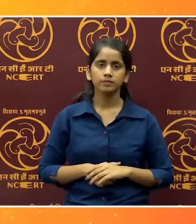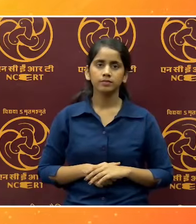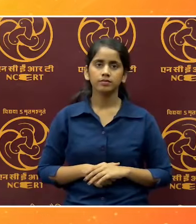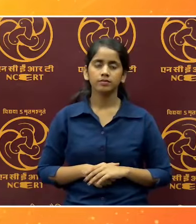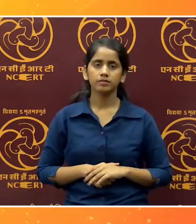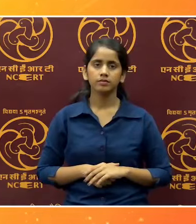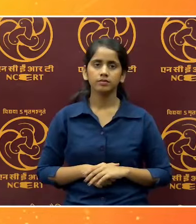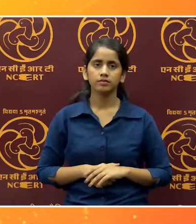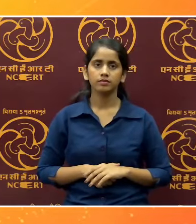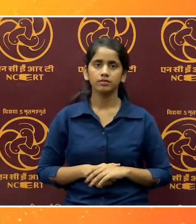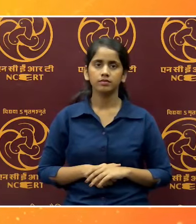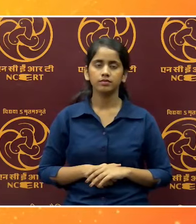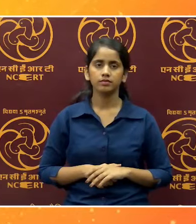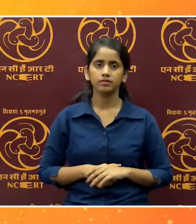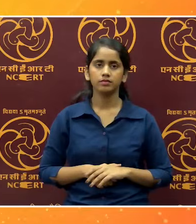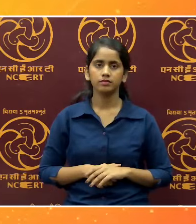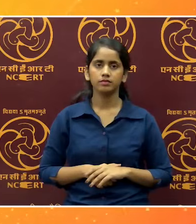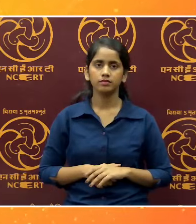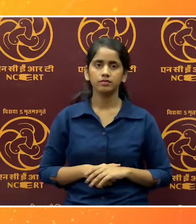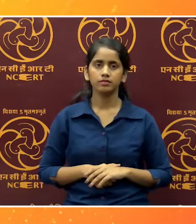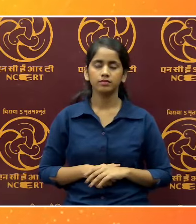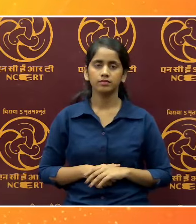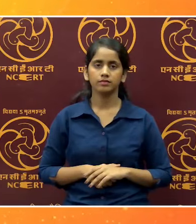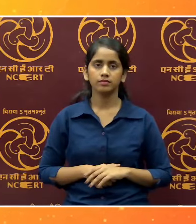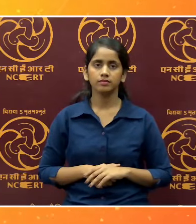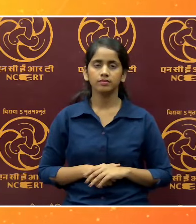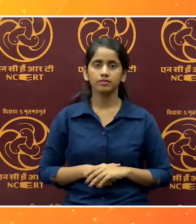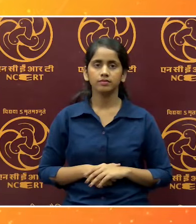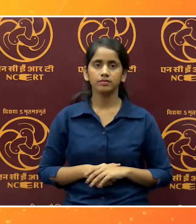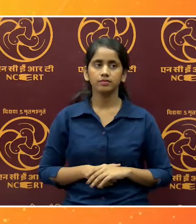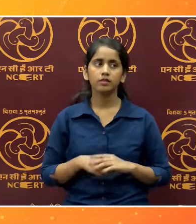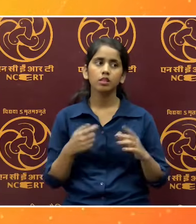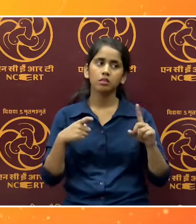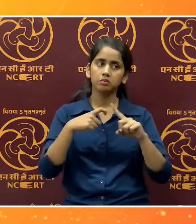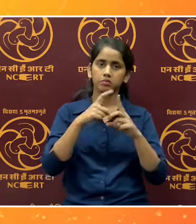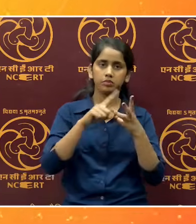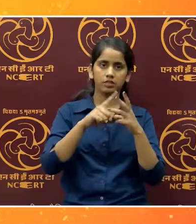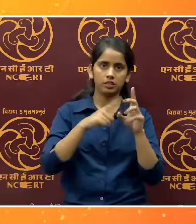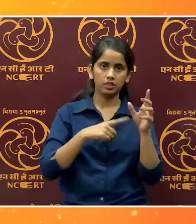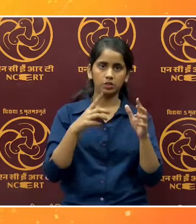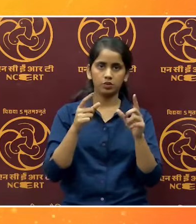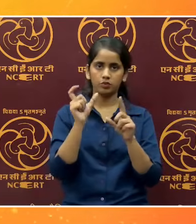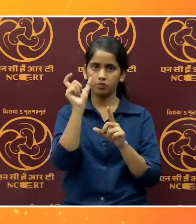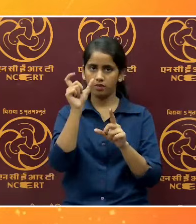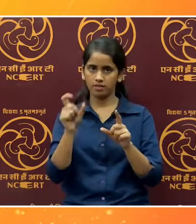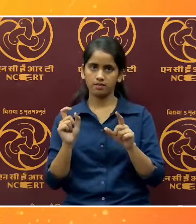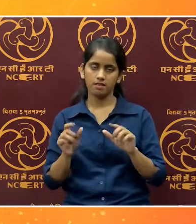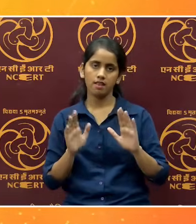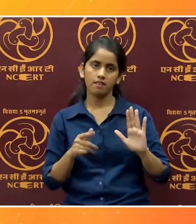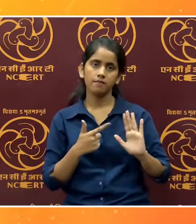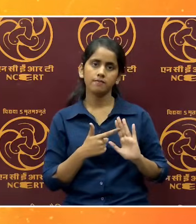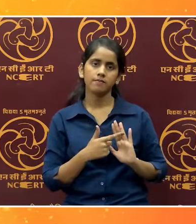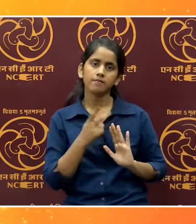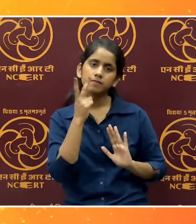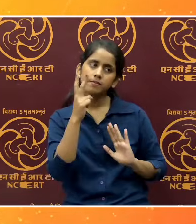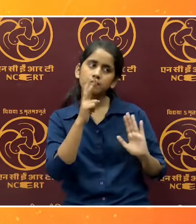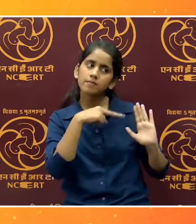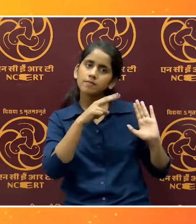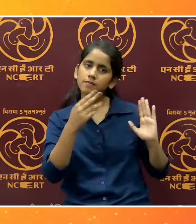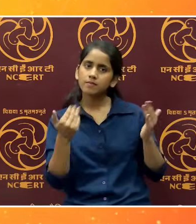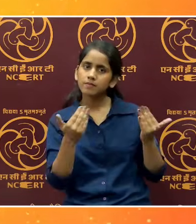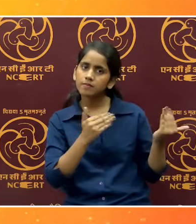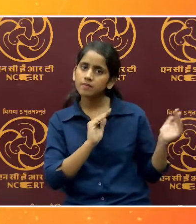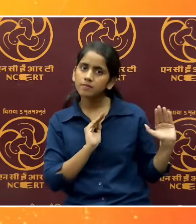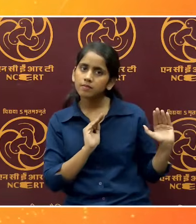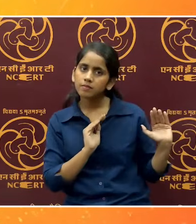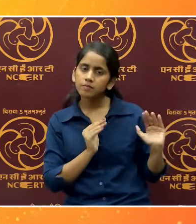Yeah, sure. So, here are the keywords. Will you read it out? Sure.